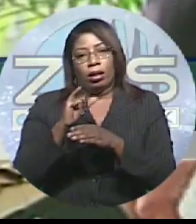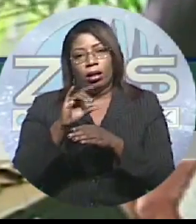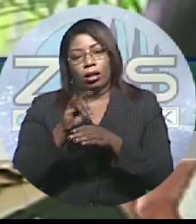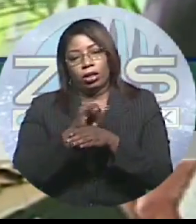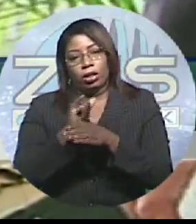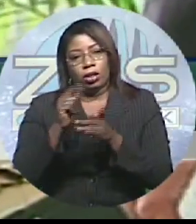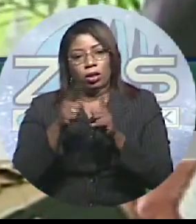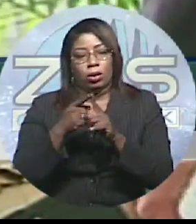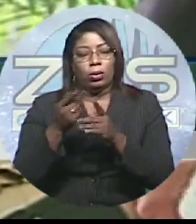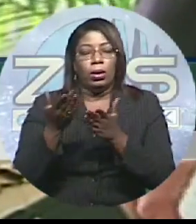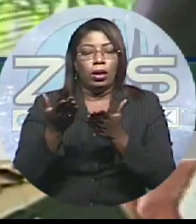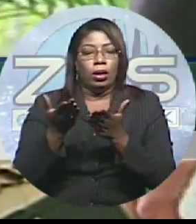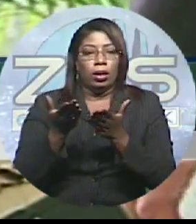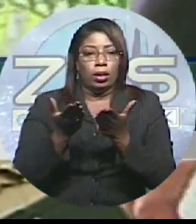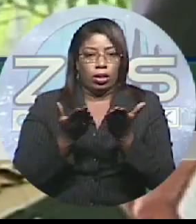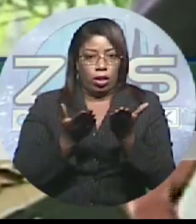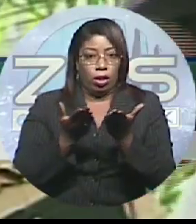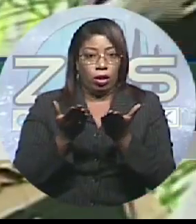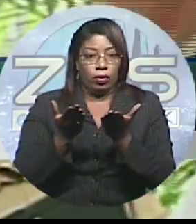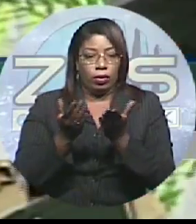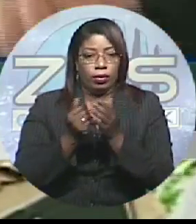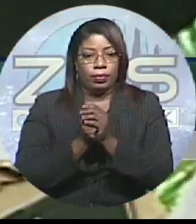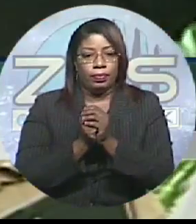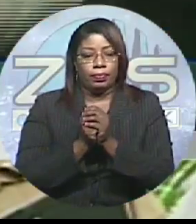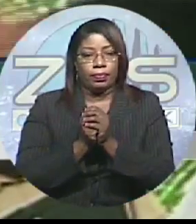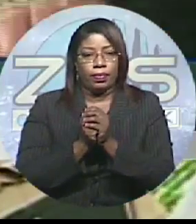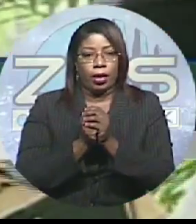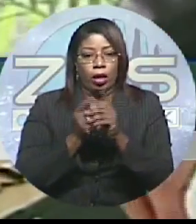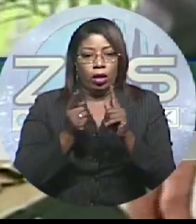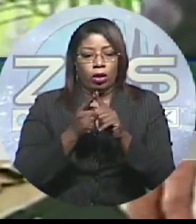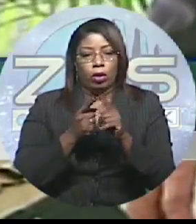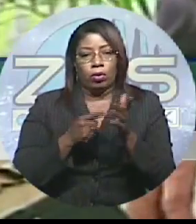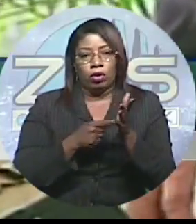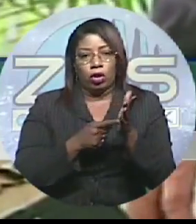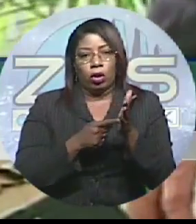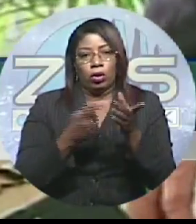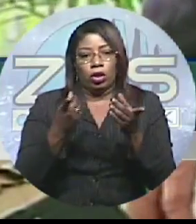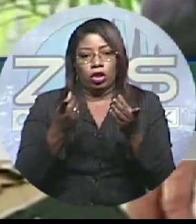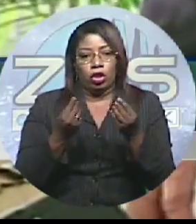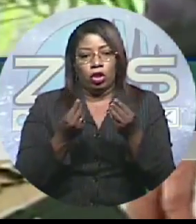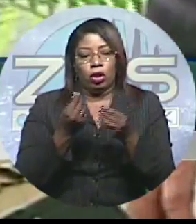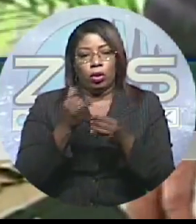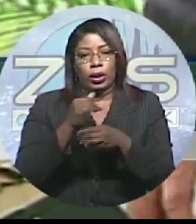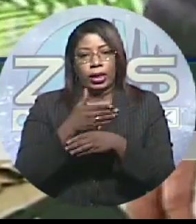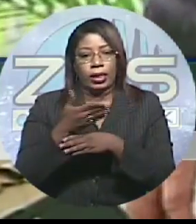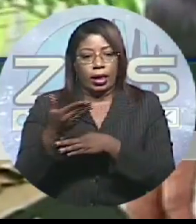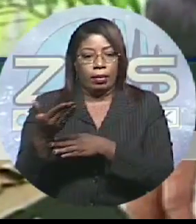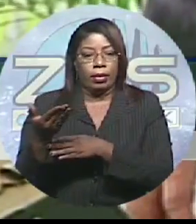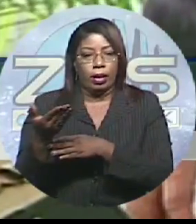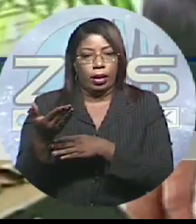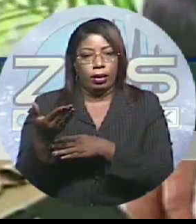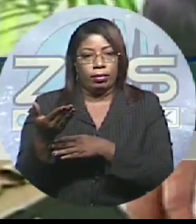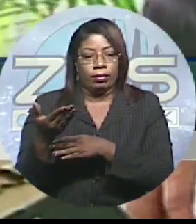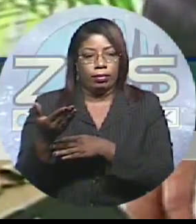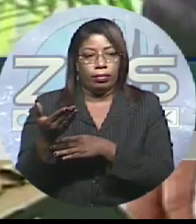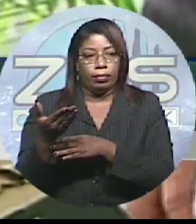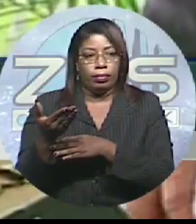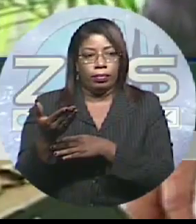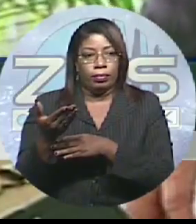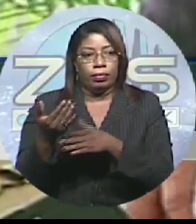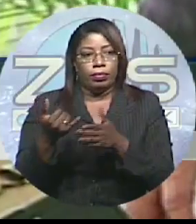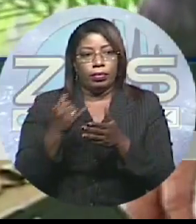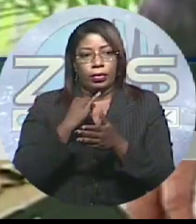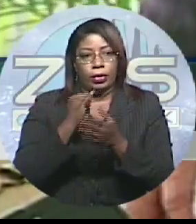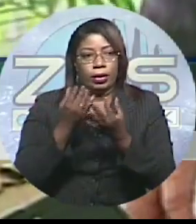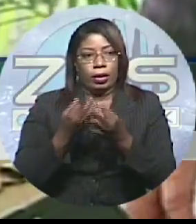thing. Being able to show that you're doing something is quite another